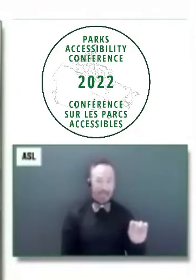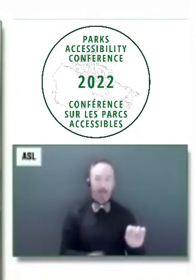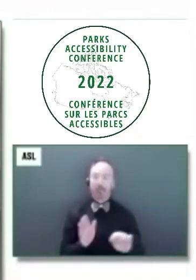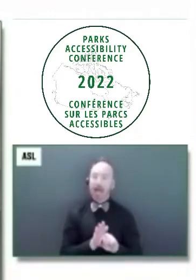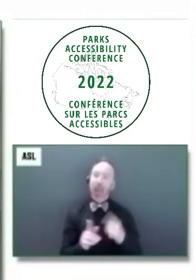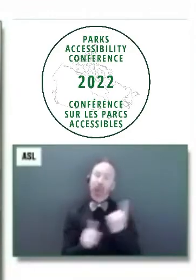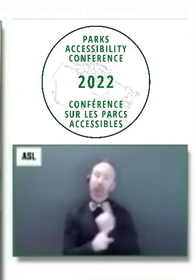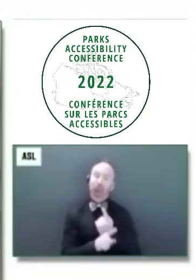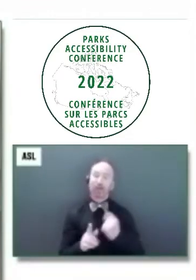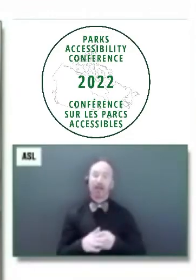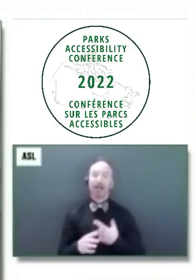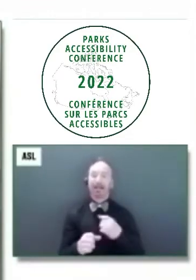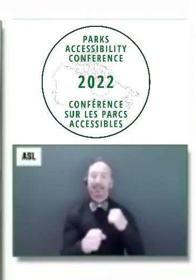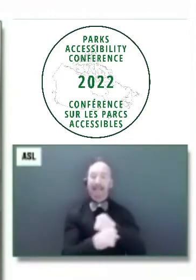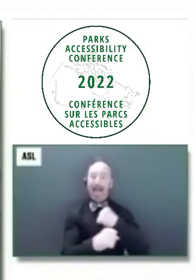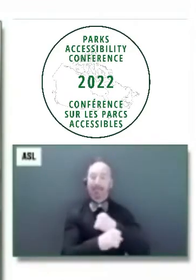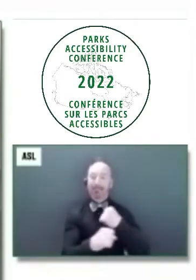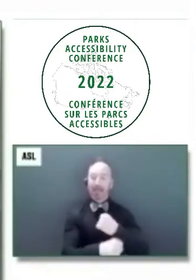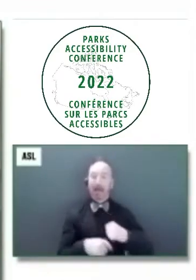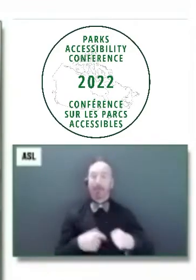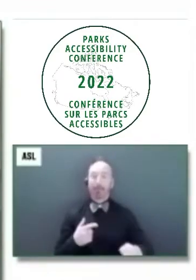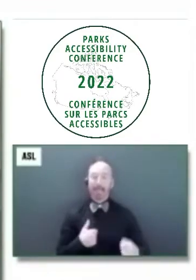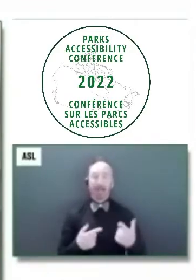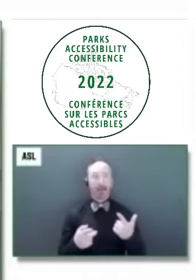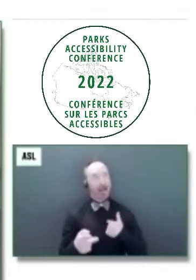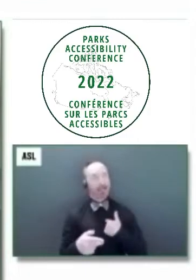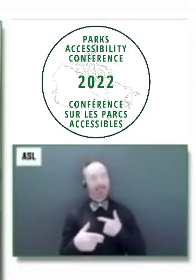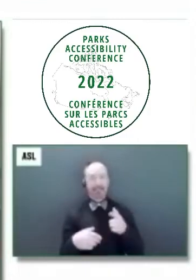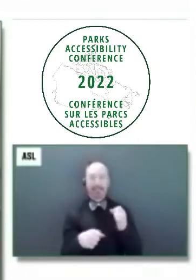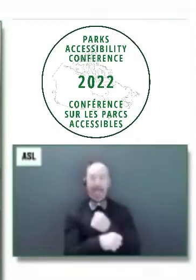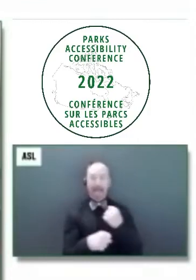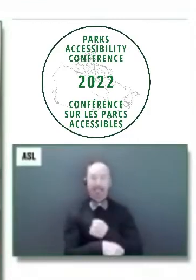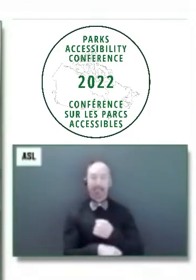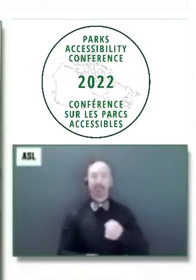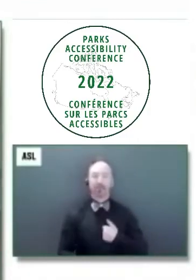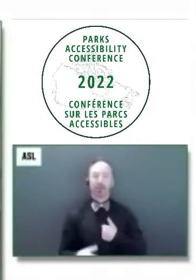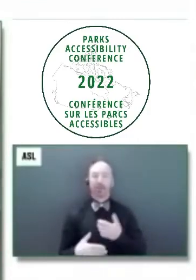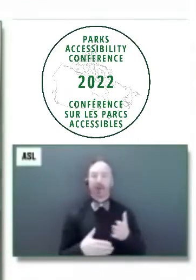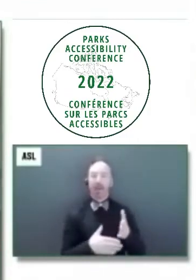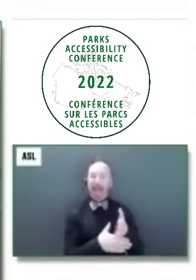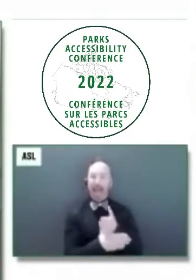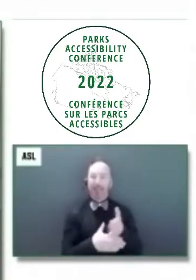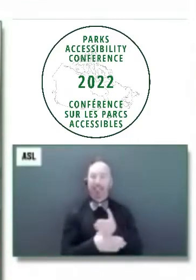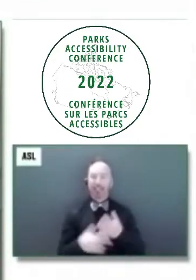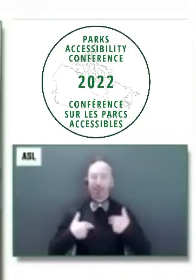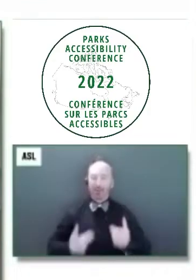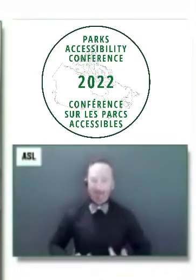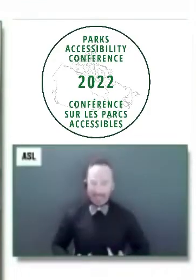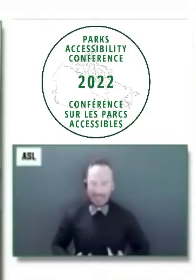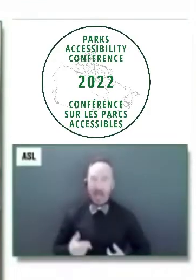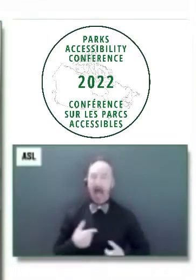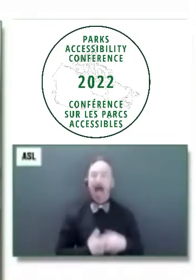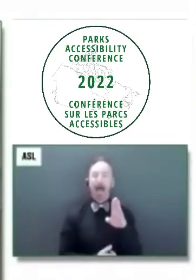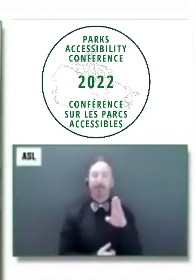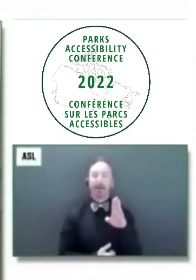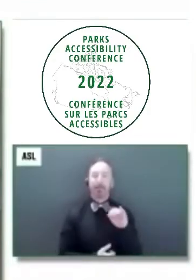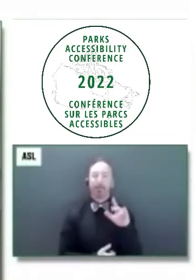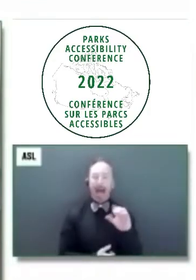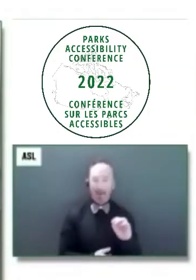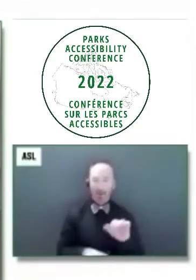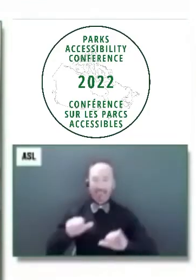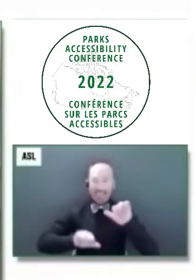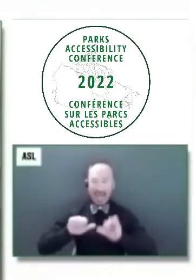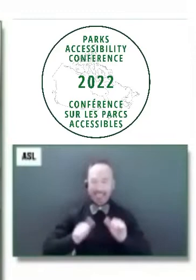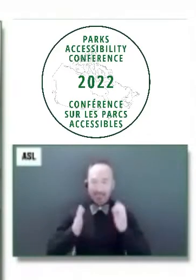there is such a thing as an average human being. I'm a biological data sciences person by training and by vocation. I'm going to cheerfully tell you that there is